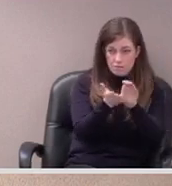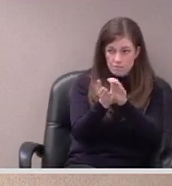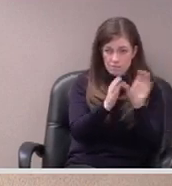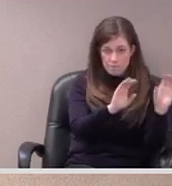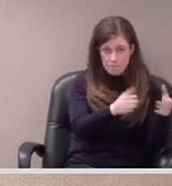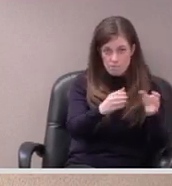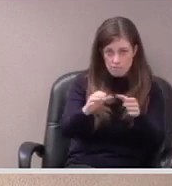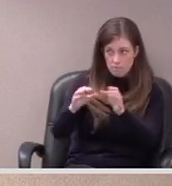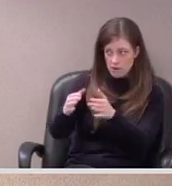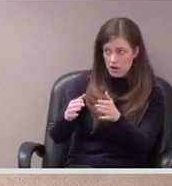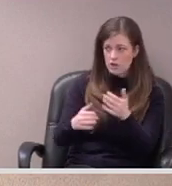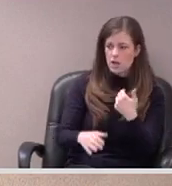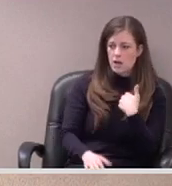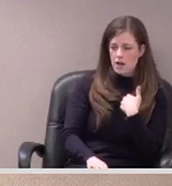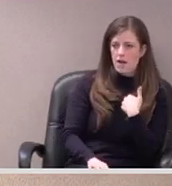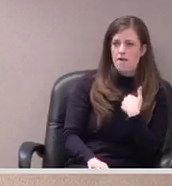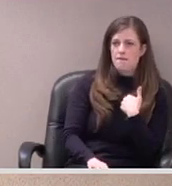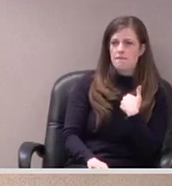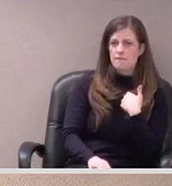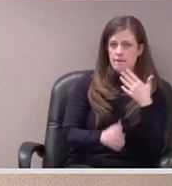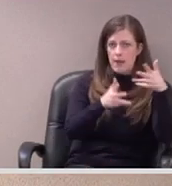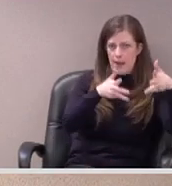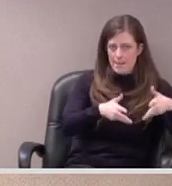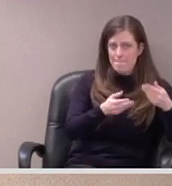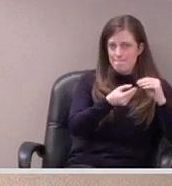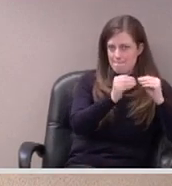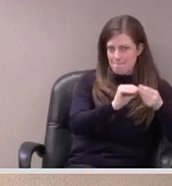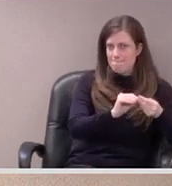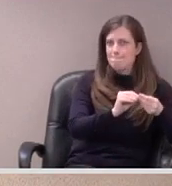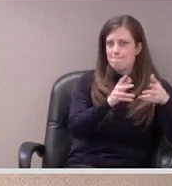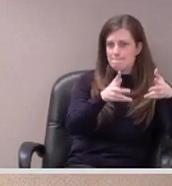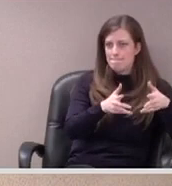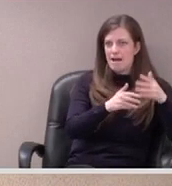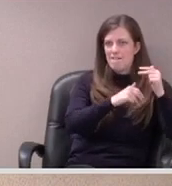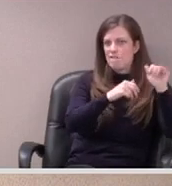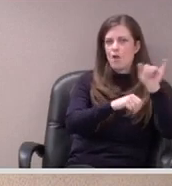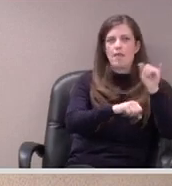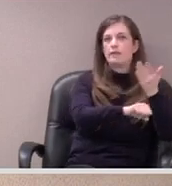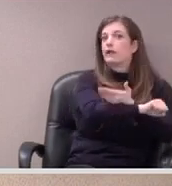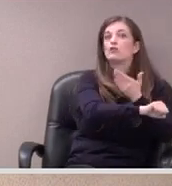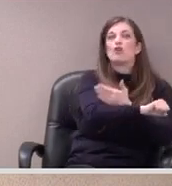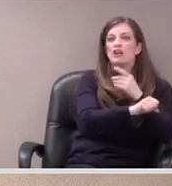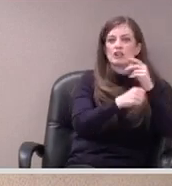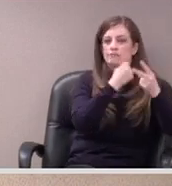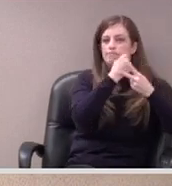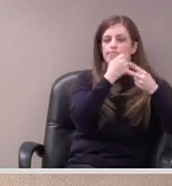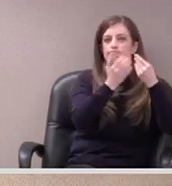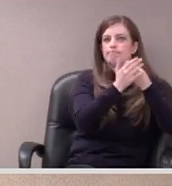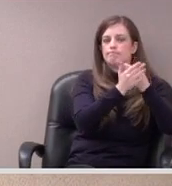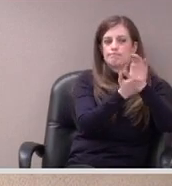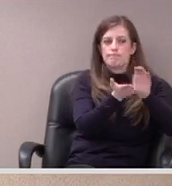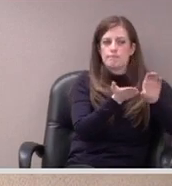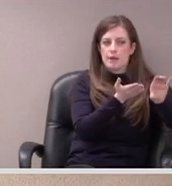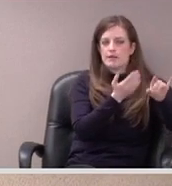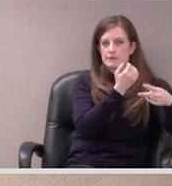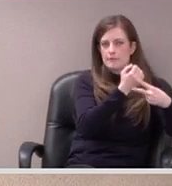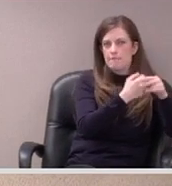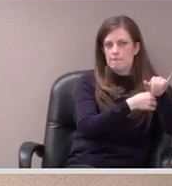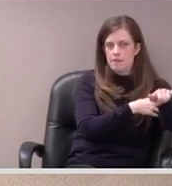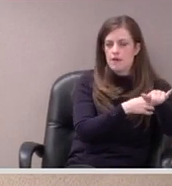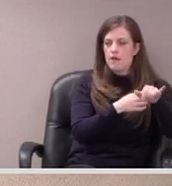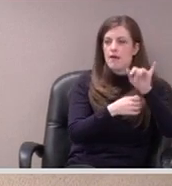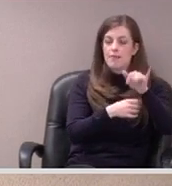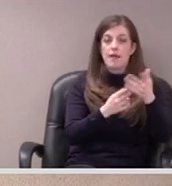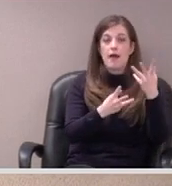a fund balance, such as a construction fund. There's money set aside there. So. And